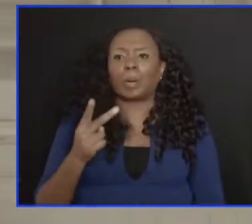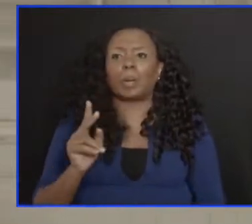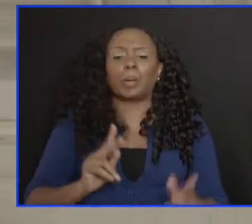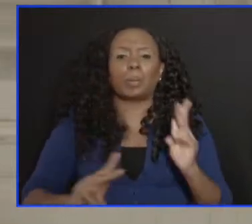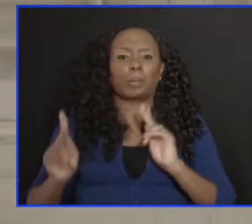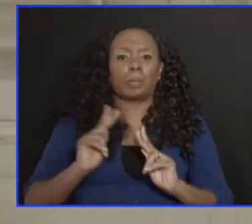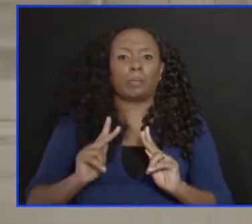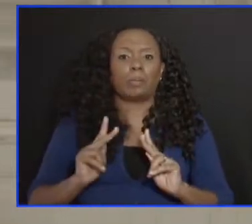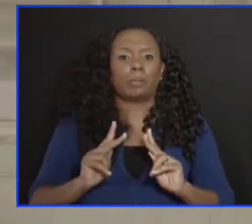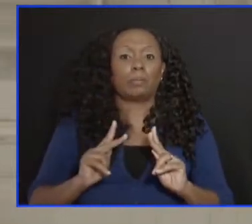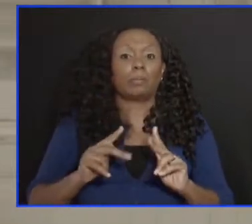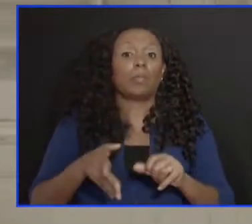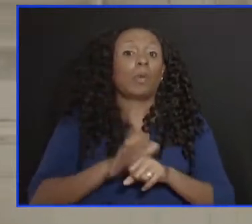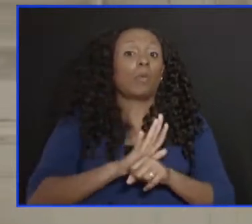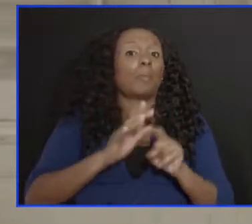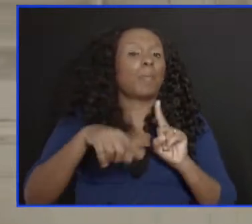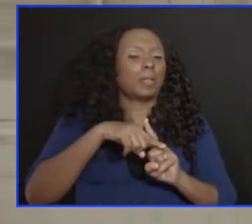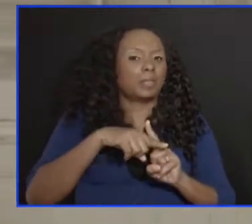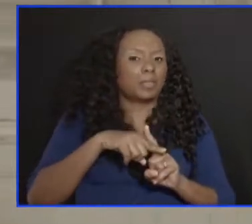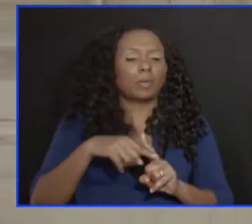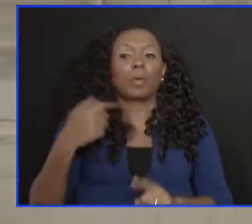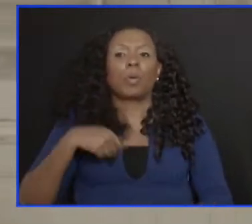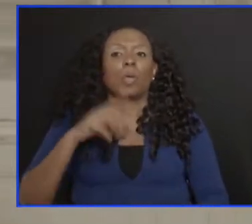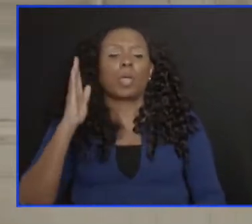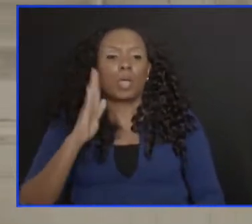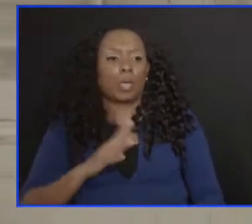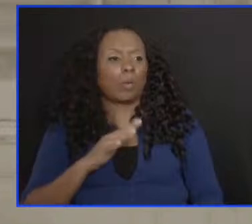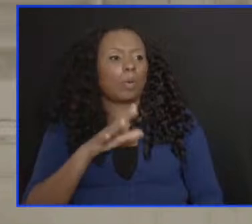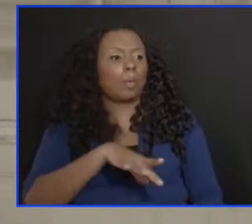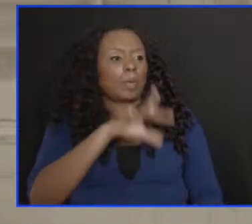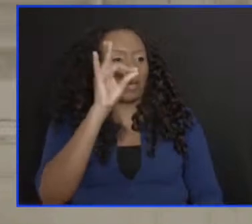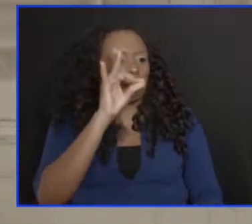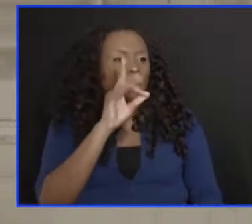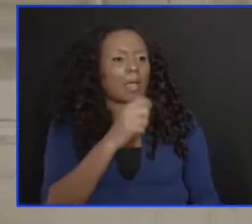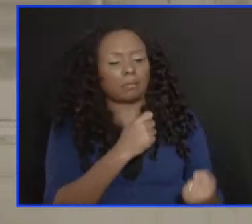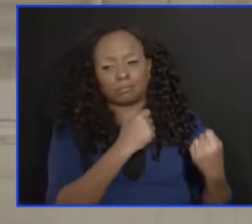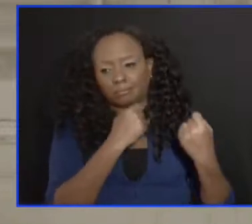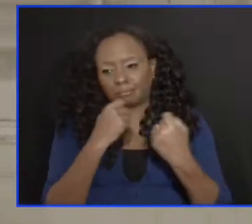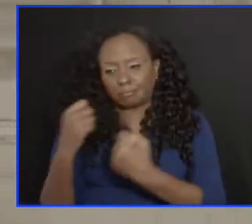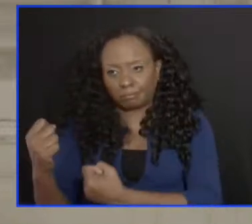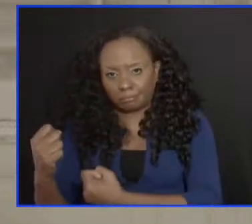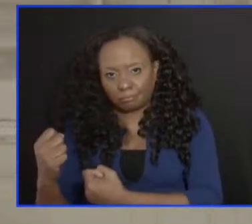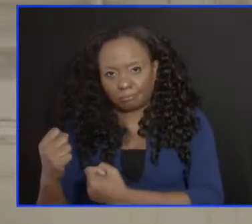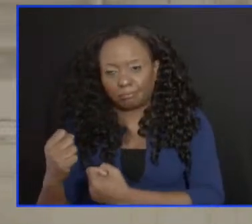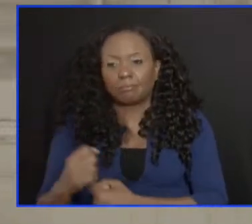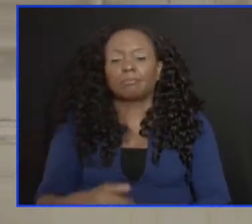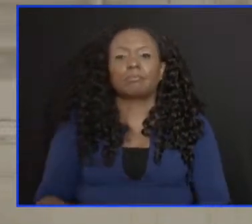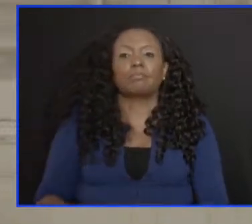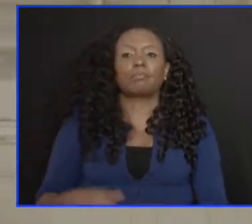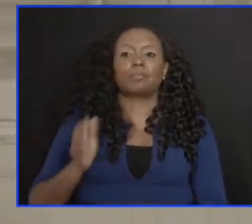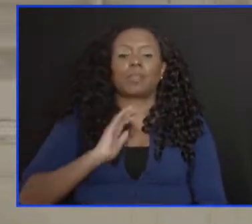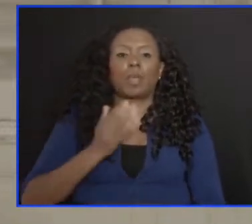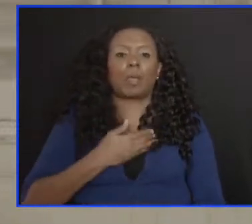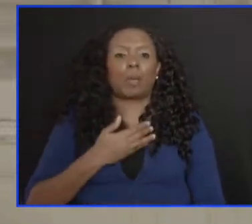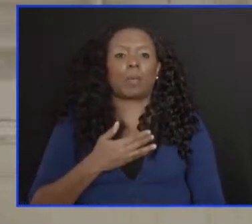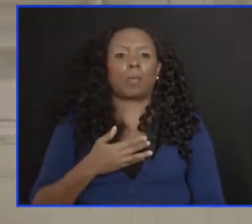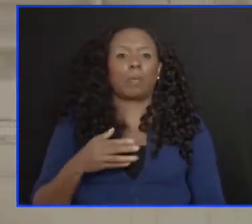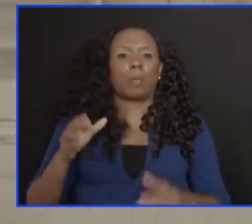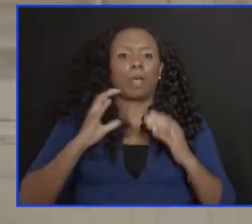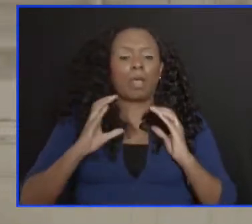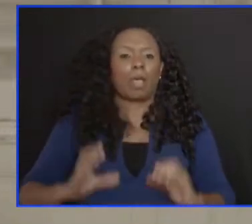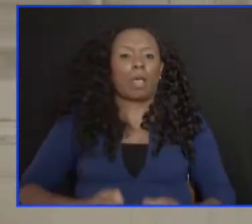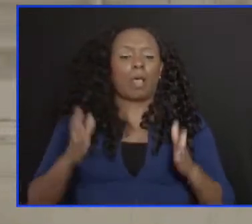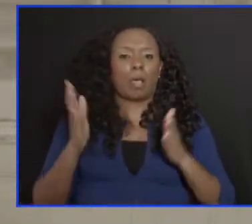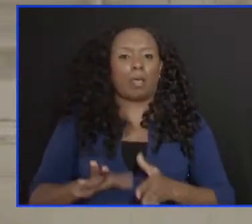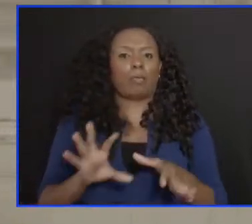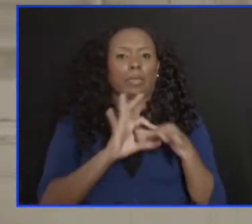to come in, and we will collect you. We will bring you to the facility in an organized fashion. Our client relations team will advise and give a